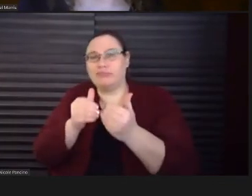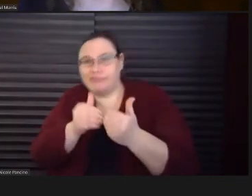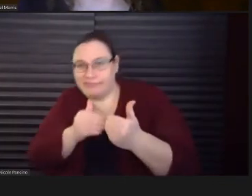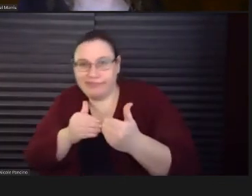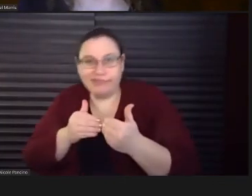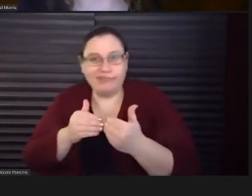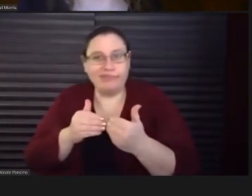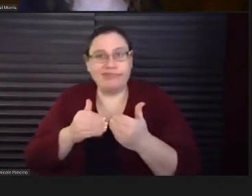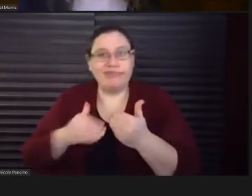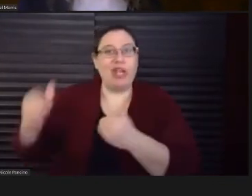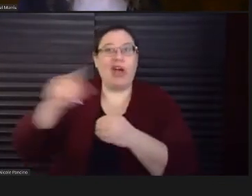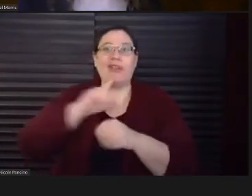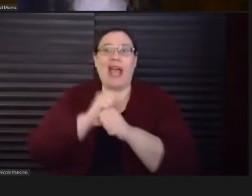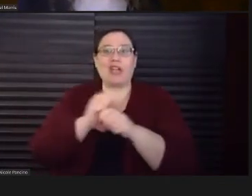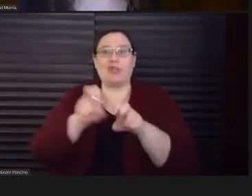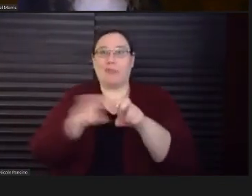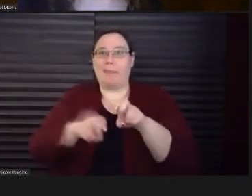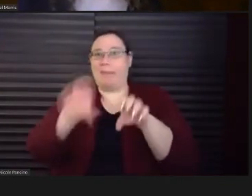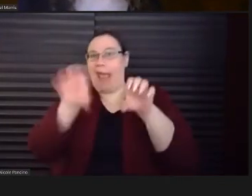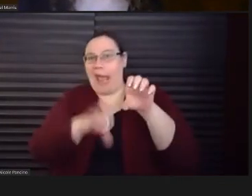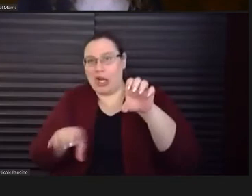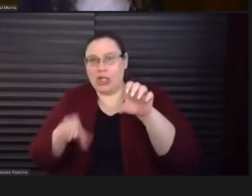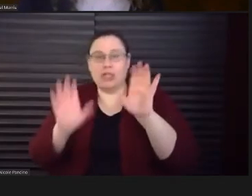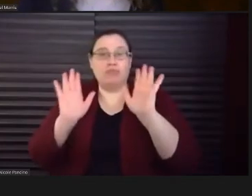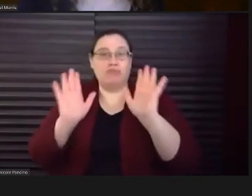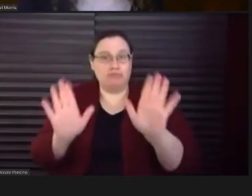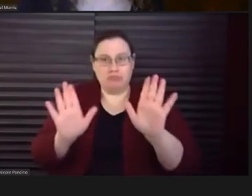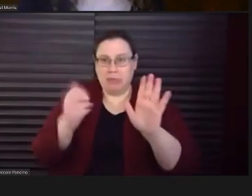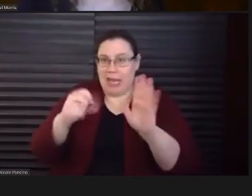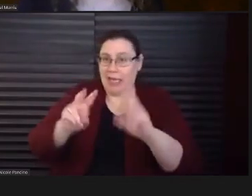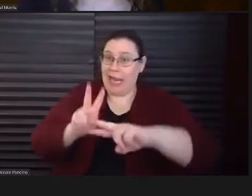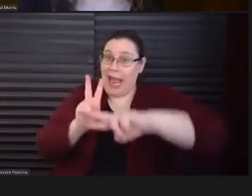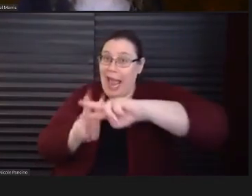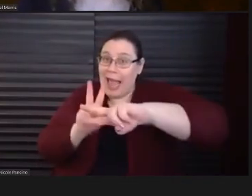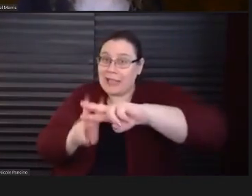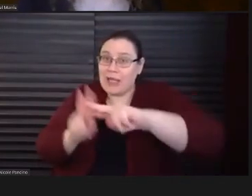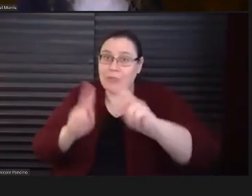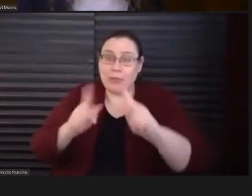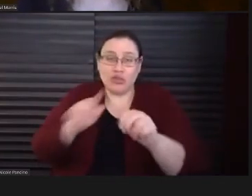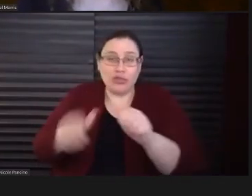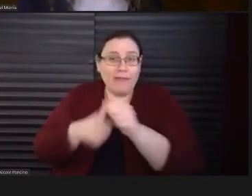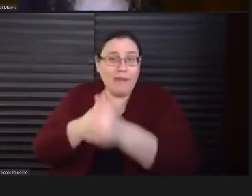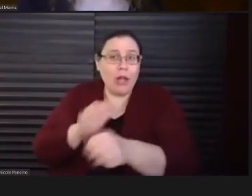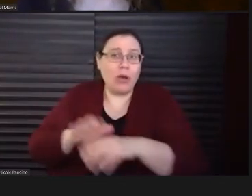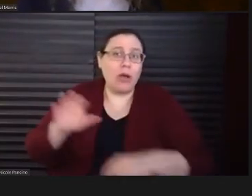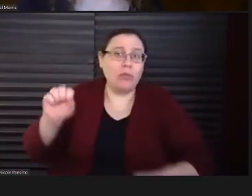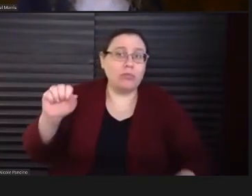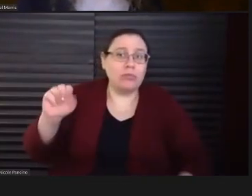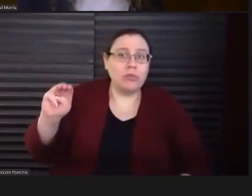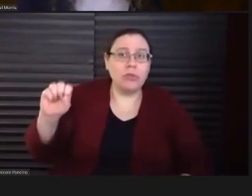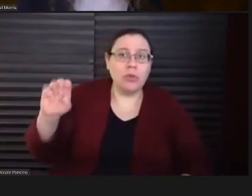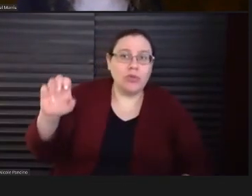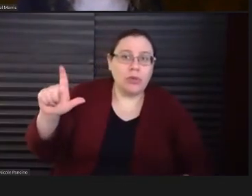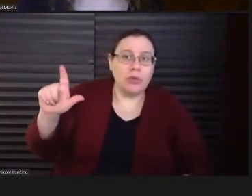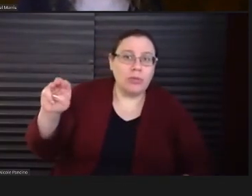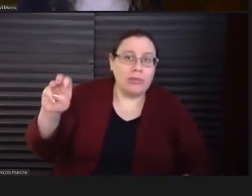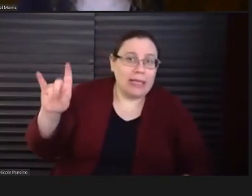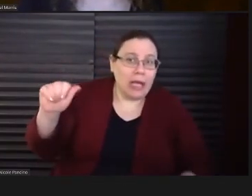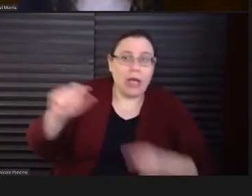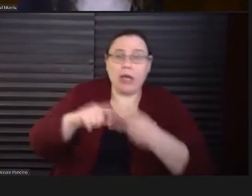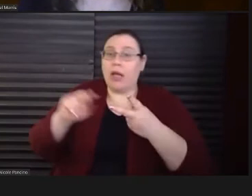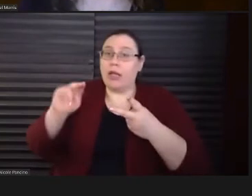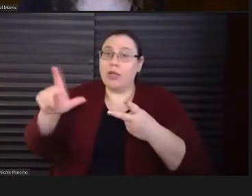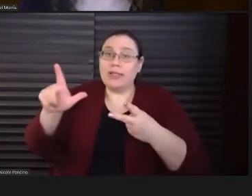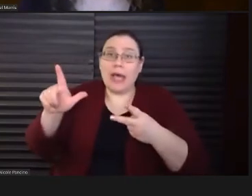panel. So are there any hashtags that people should follow on social media or newsletters or anything that you'd like to point